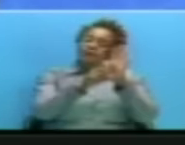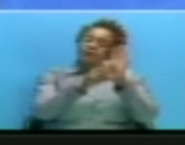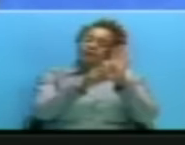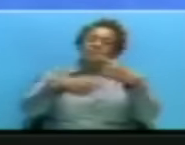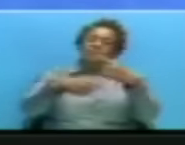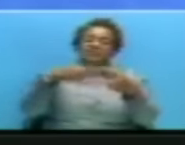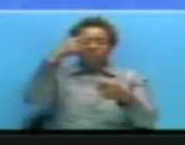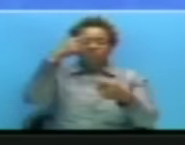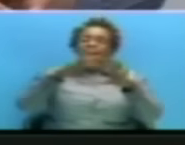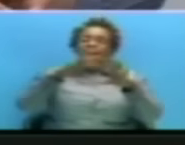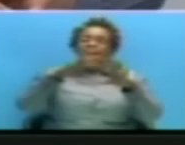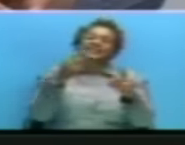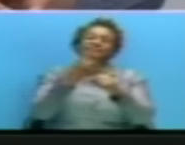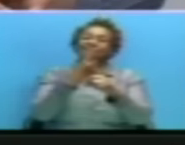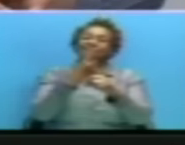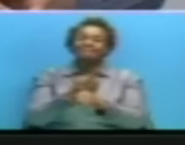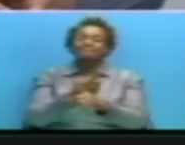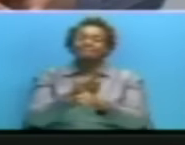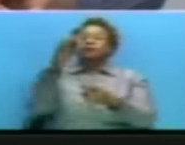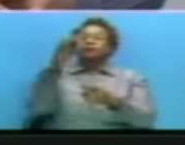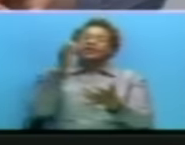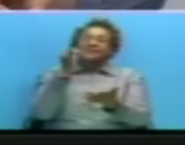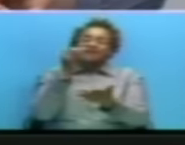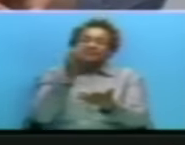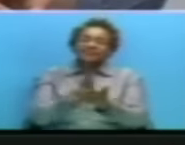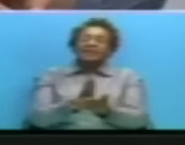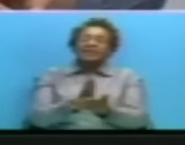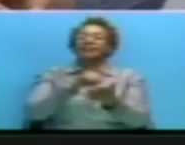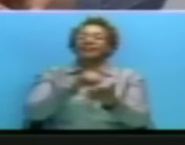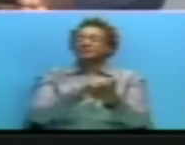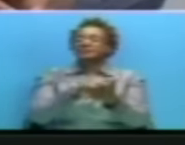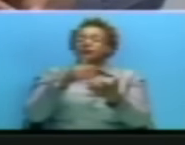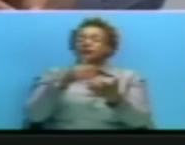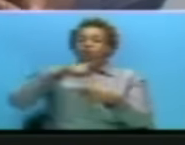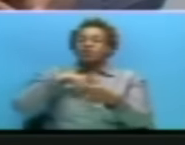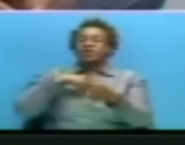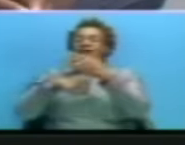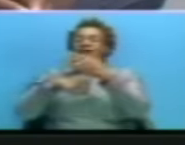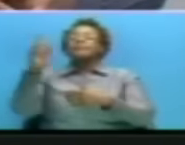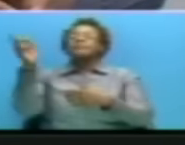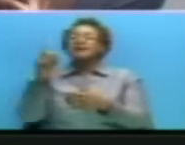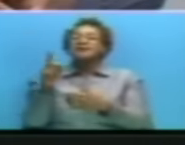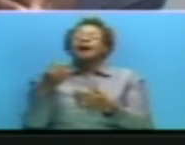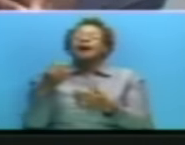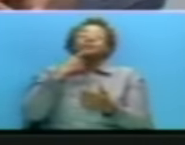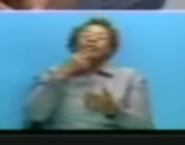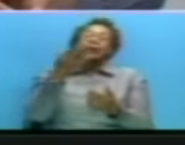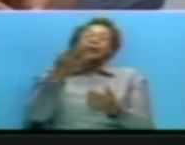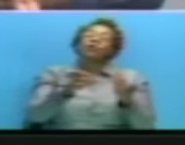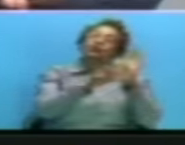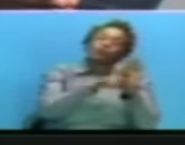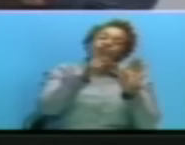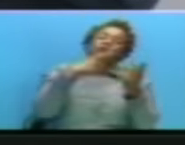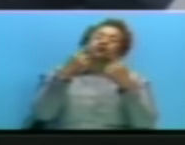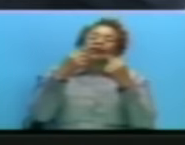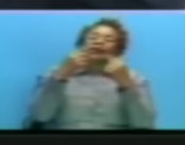even the budgeting and so on is a legal process. So the fact that we had Minister of Sports. I am talking about rules. You talked about enhanced rules. This